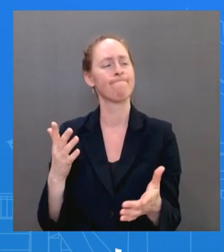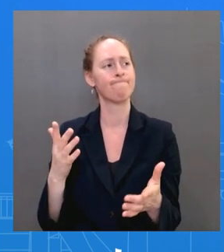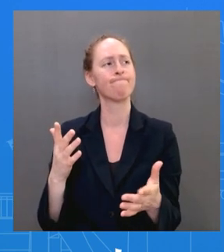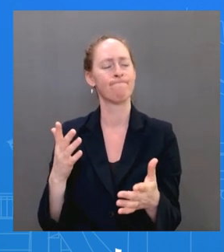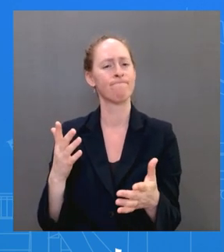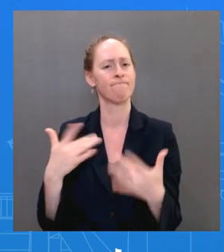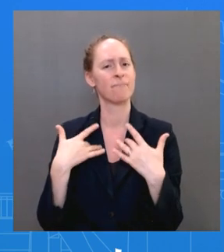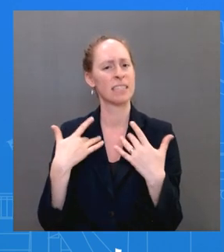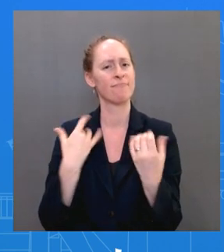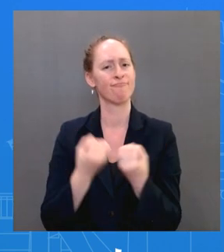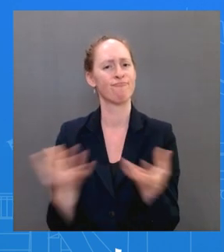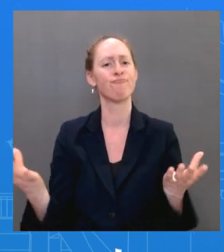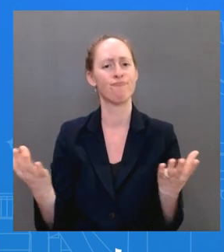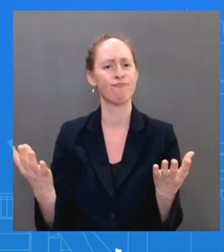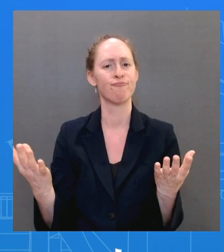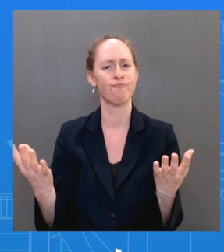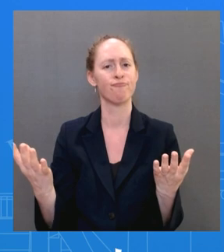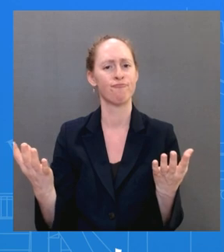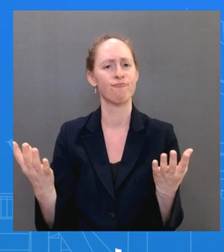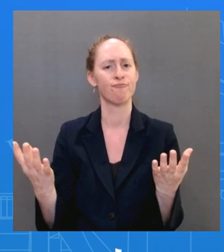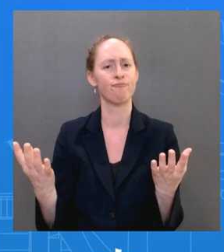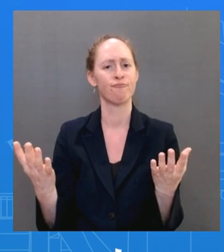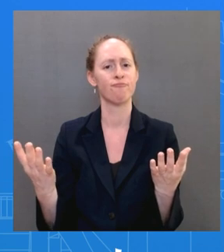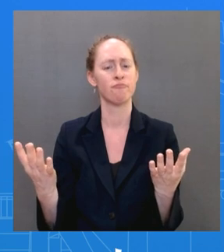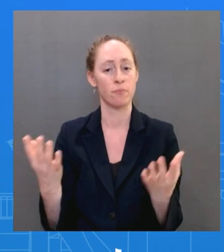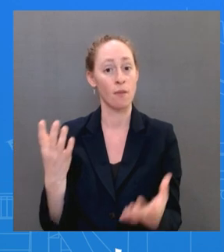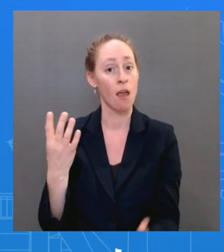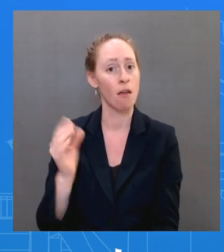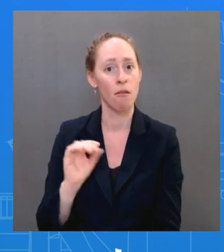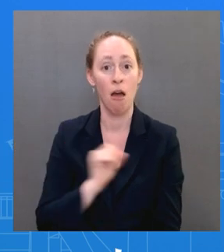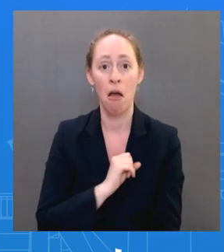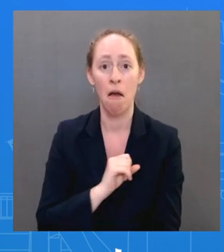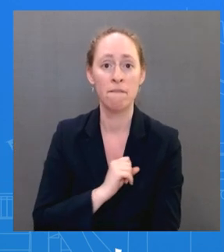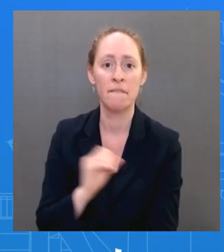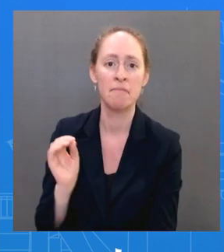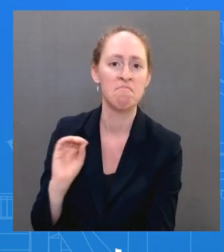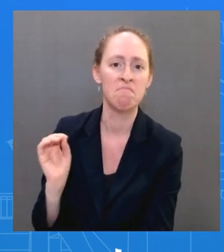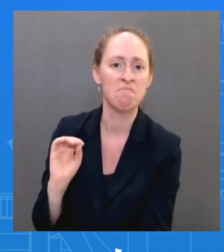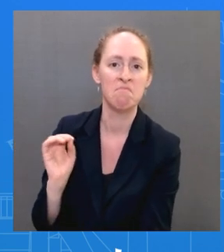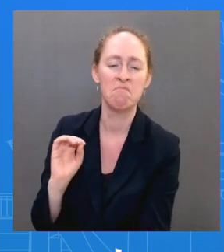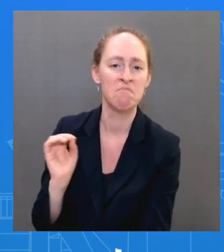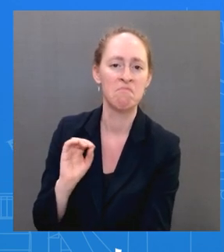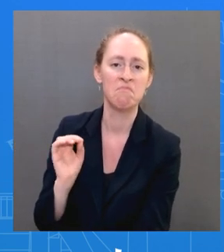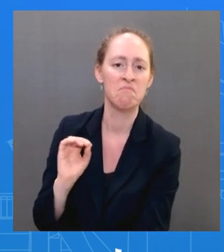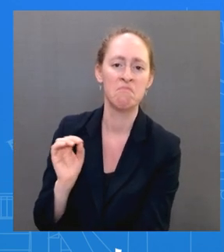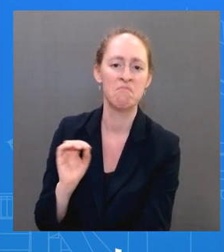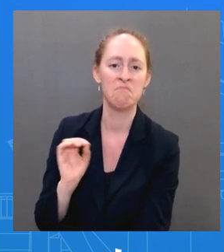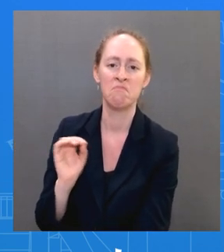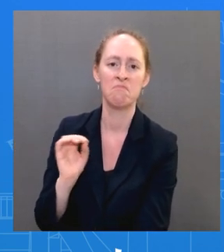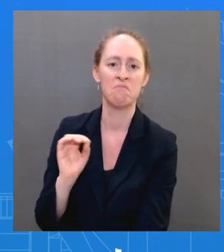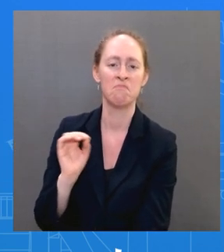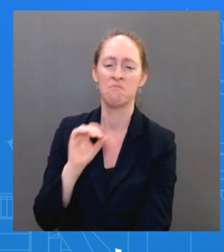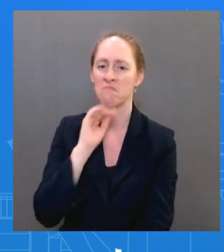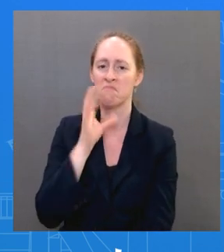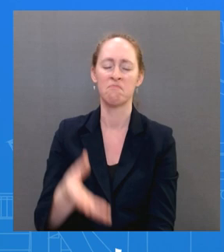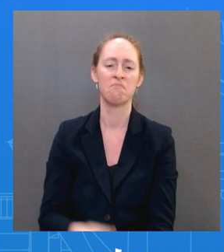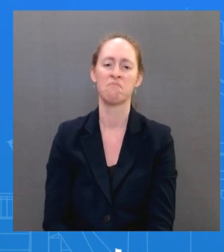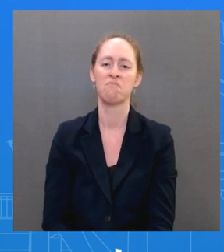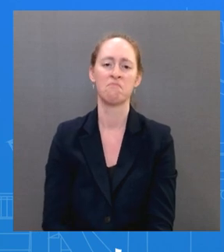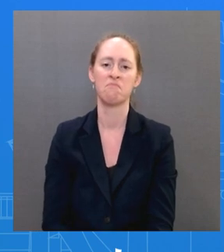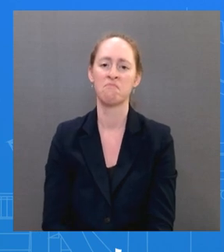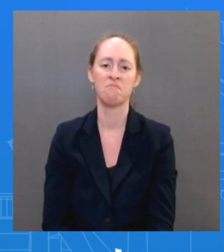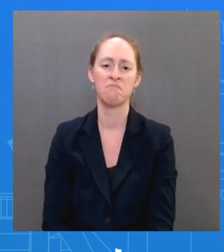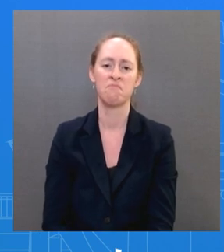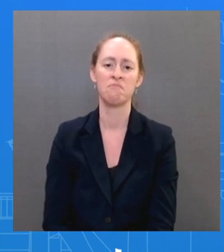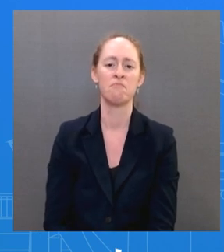He did not have a cough, did not have any other symptoms on Wednesday night. Now, whether that tiredness is part of